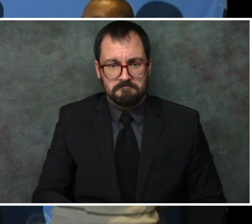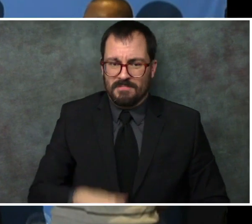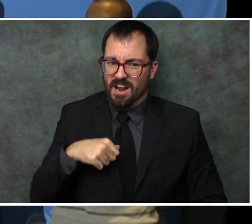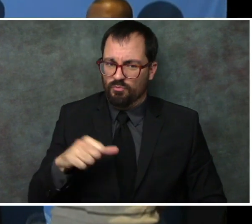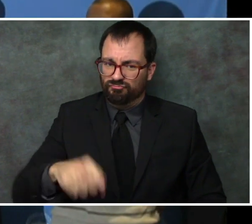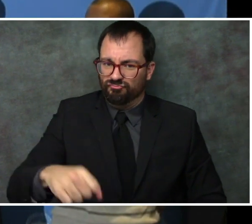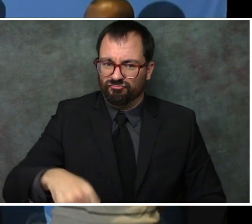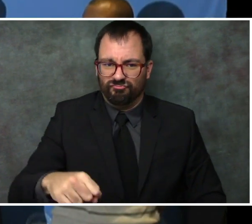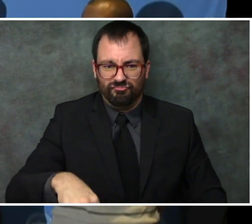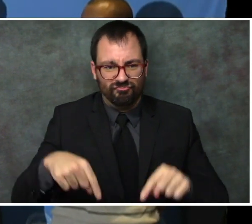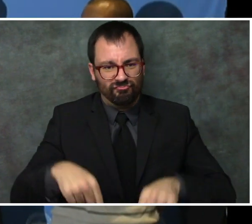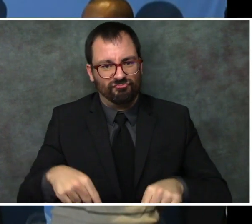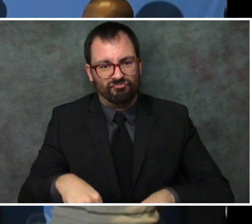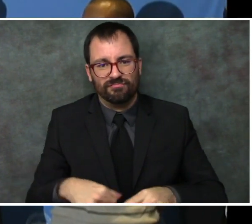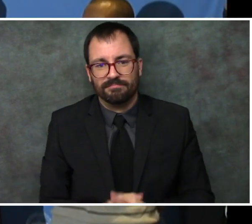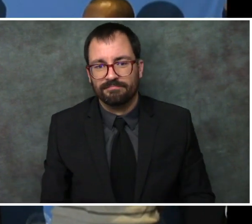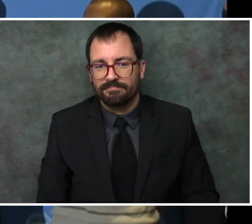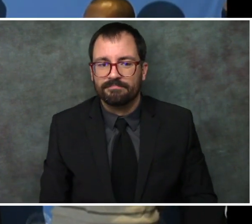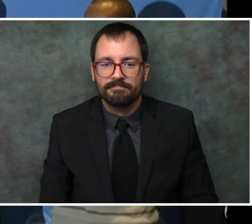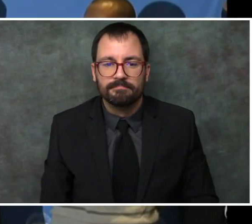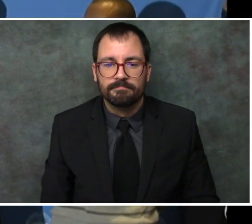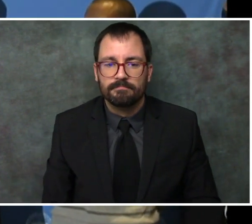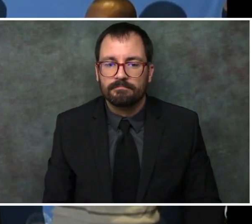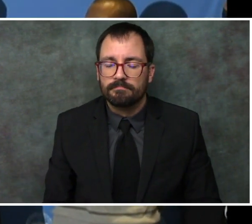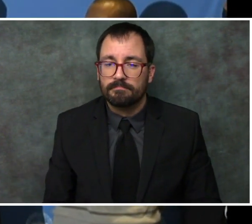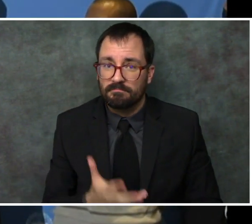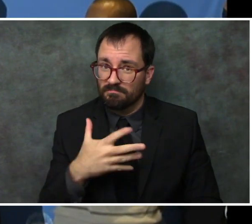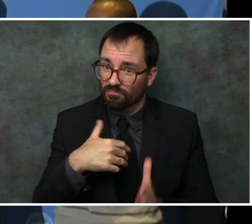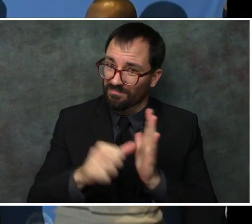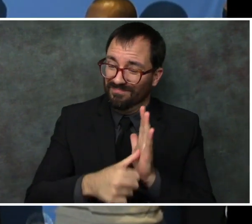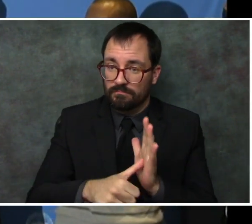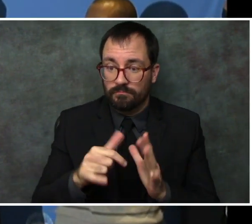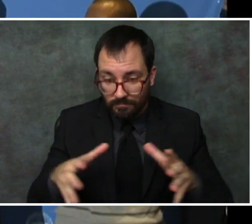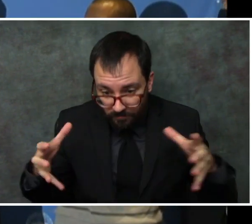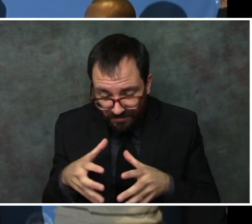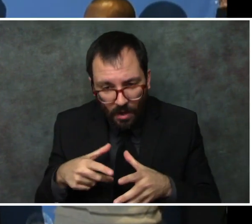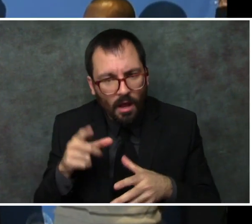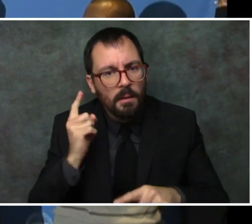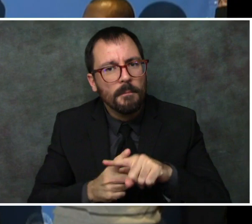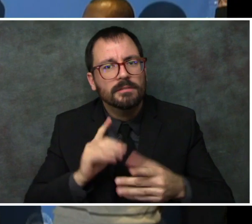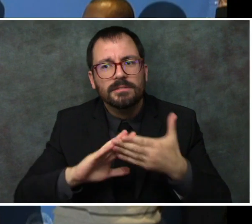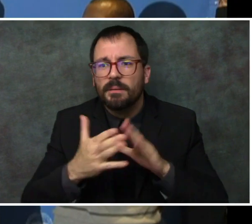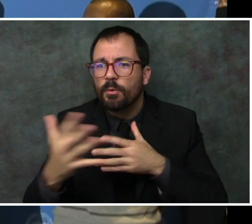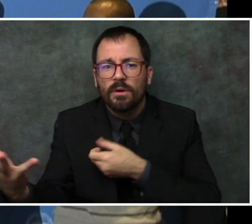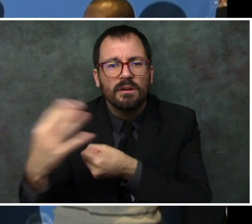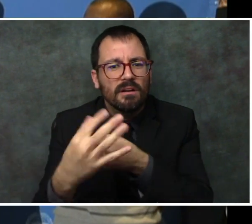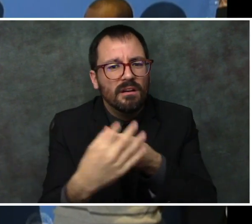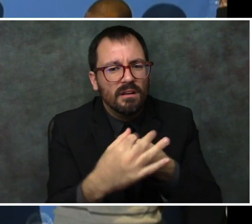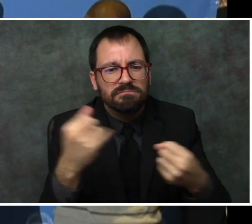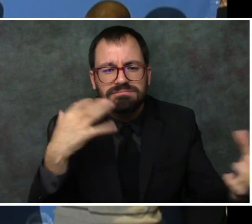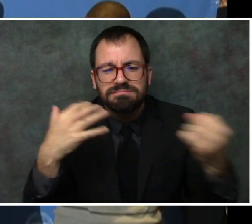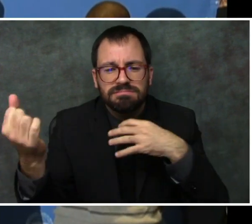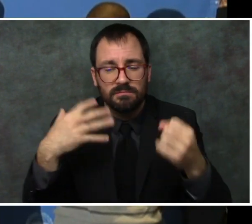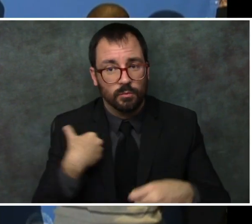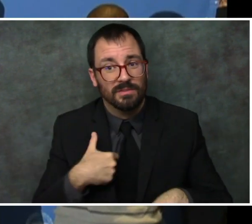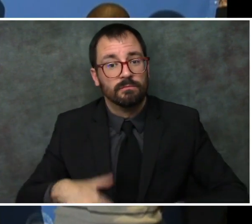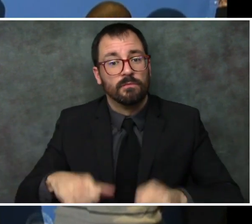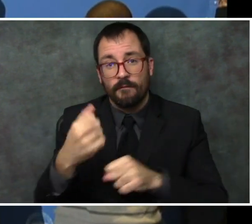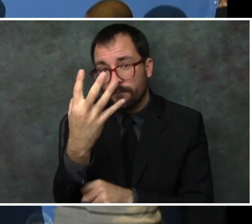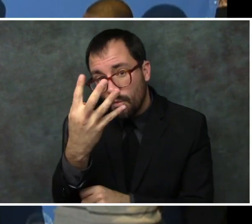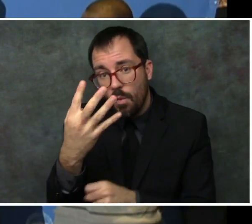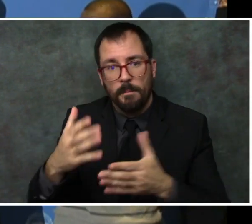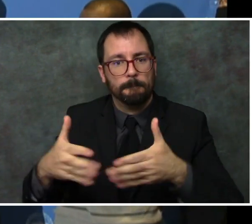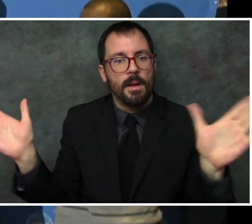we received significant input from the community. The task force hosted 4 public listening sessions to gain thoughts and ideas